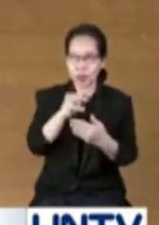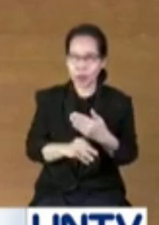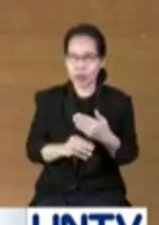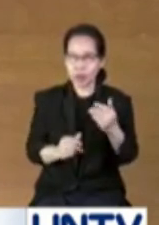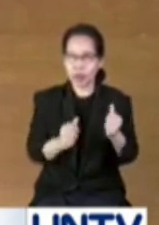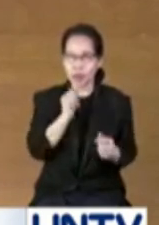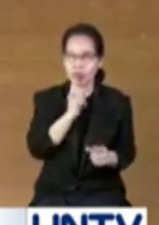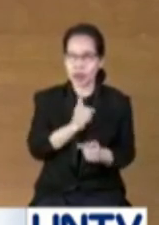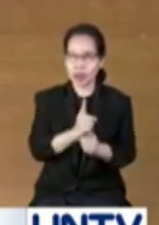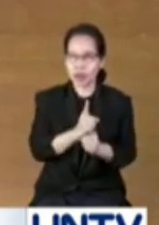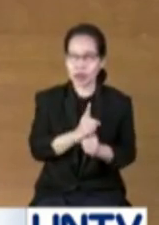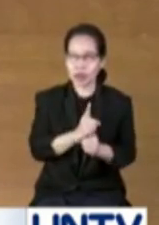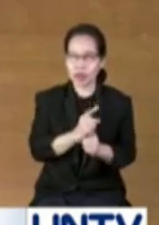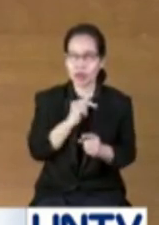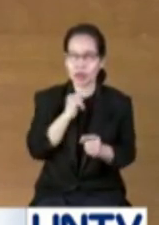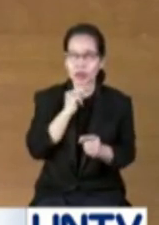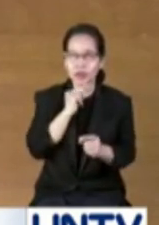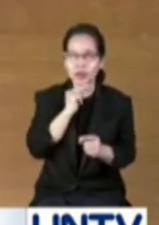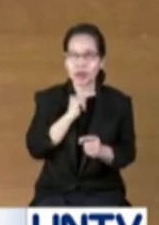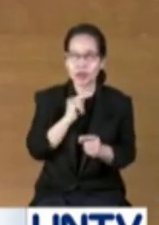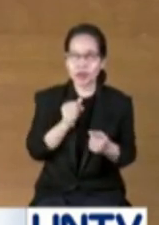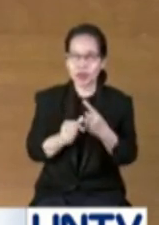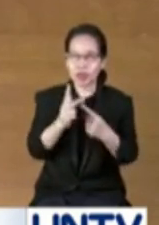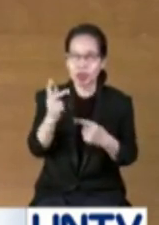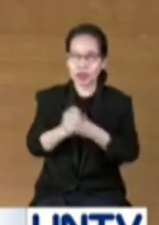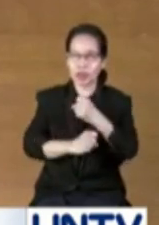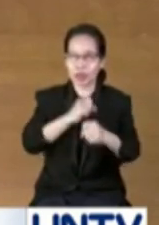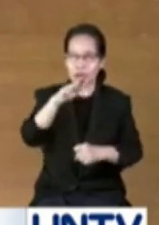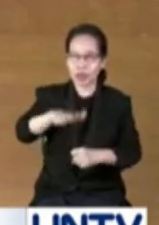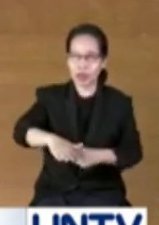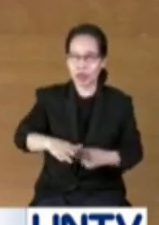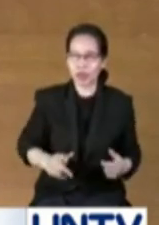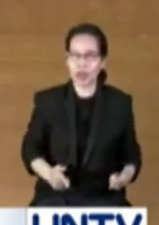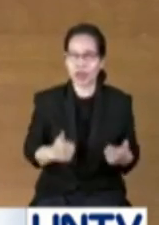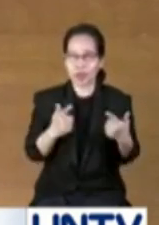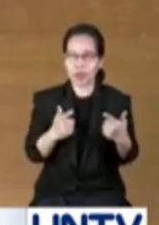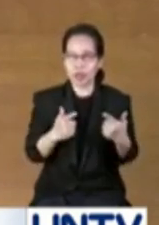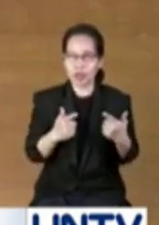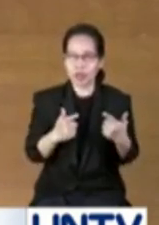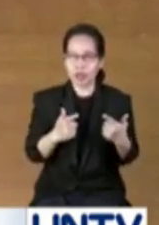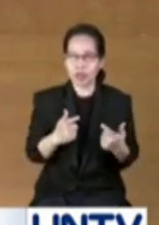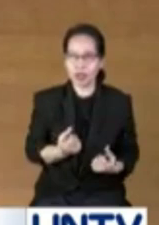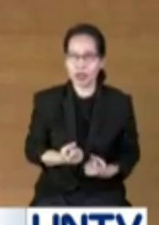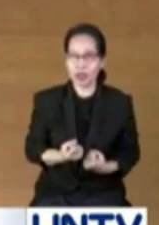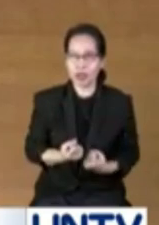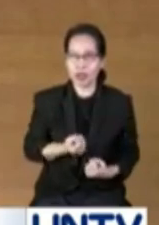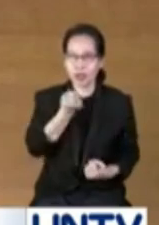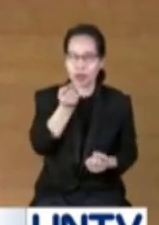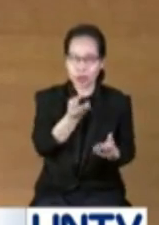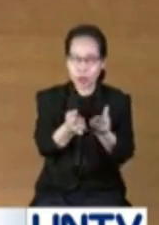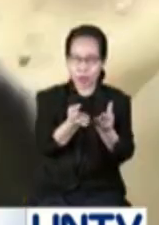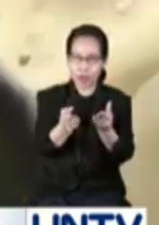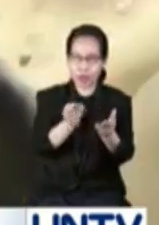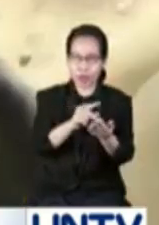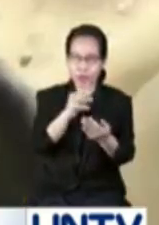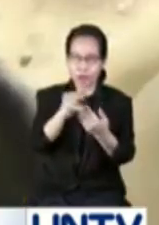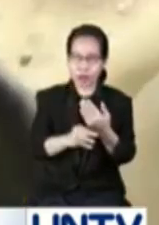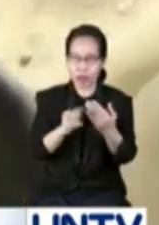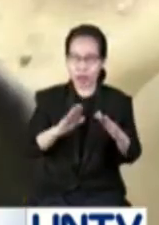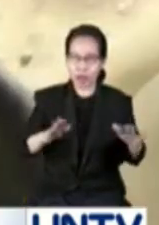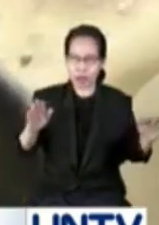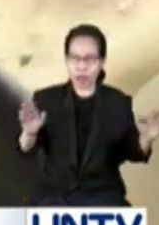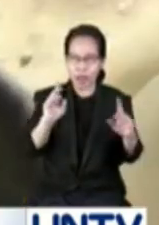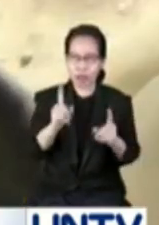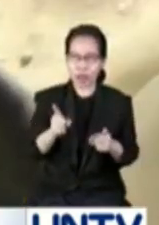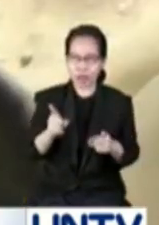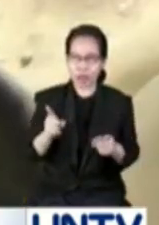nourishment for the first 3 years of a child's life. The supplemental feeding program is for our children attending daycare